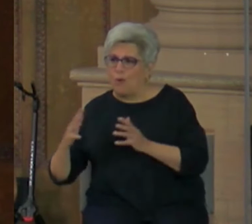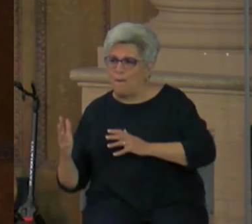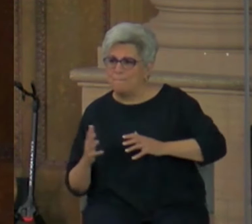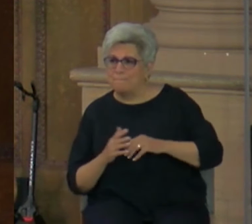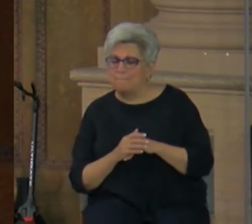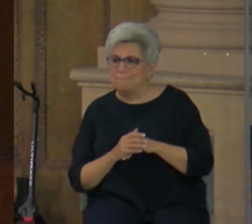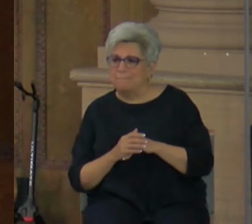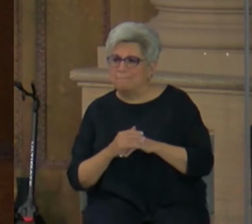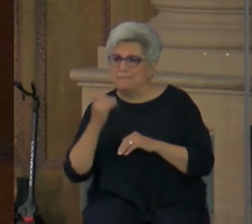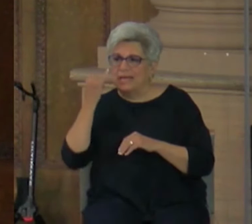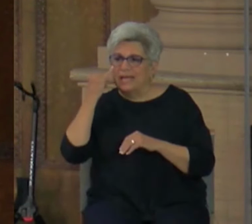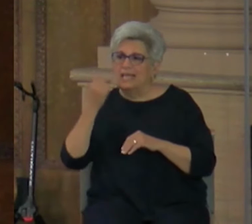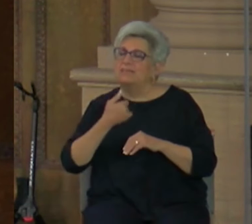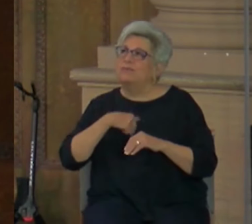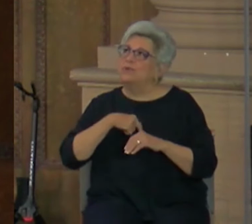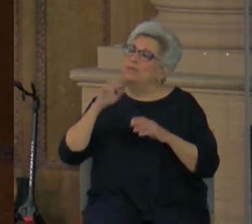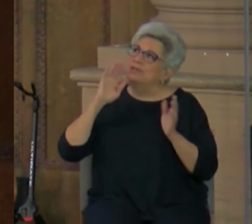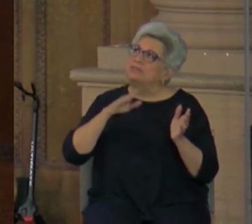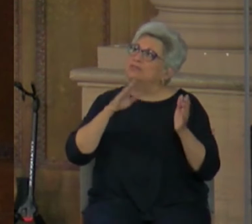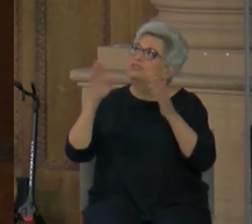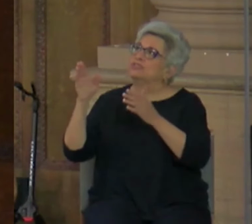And if we'll turn and believe in him,